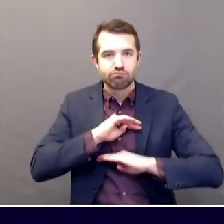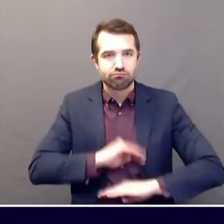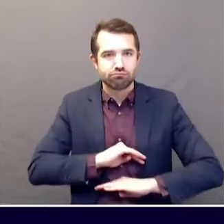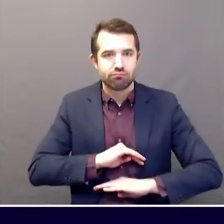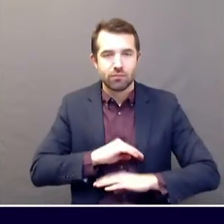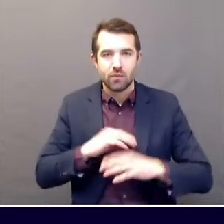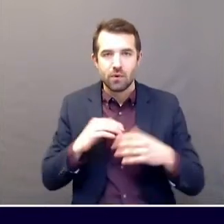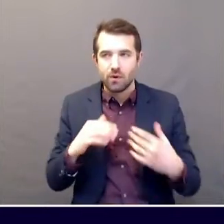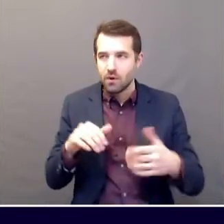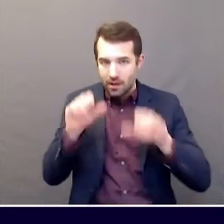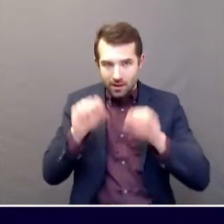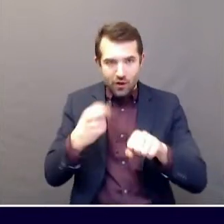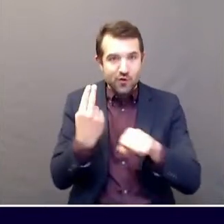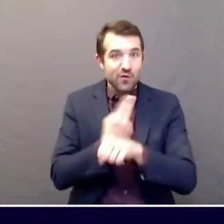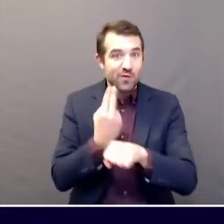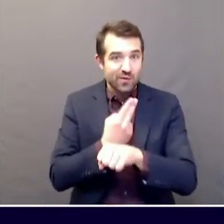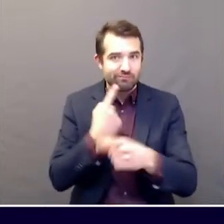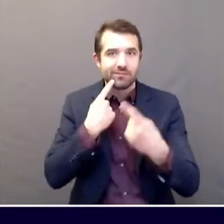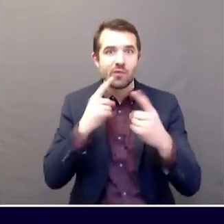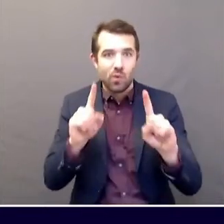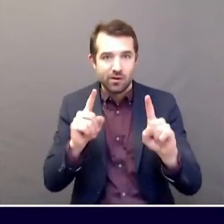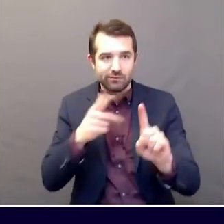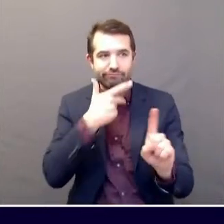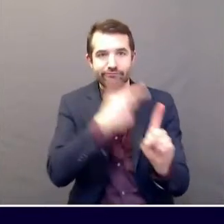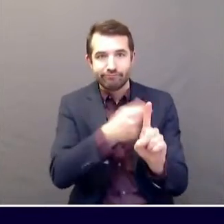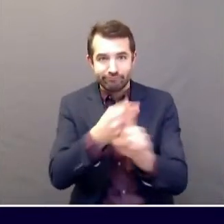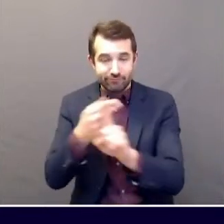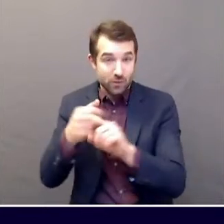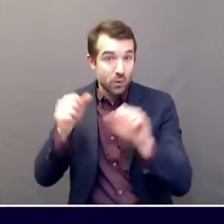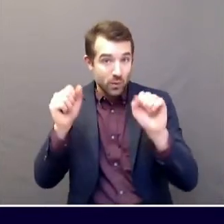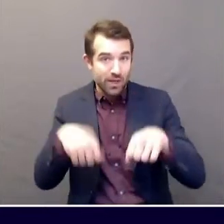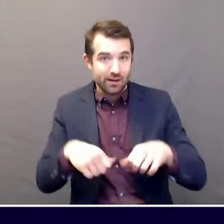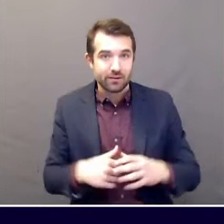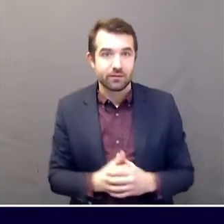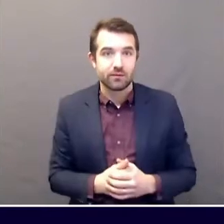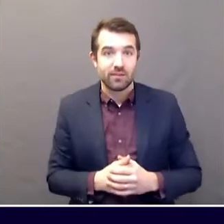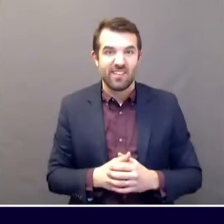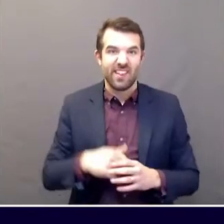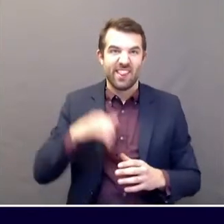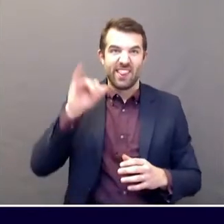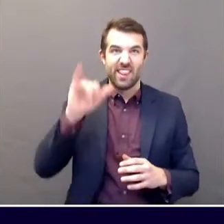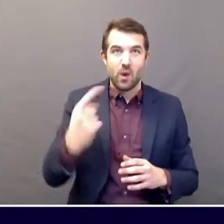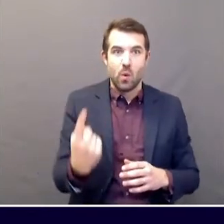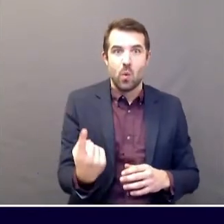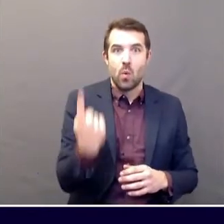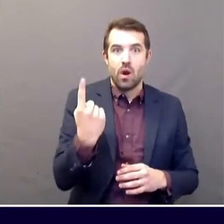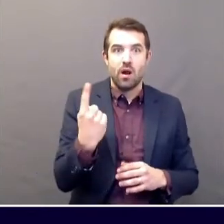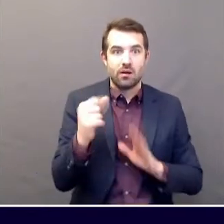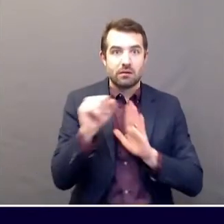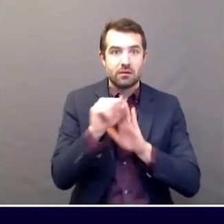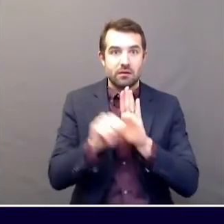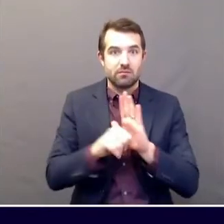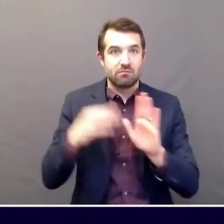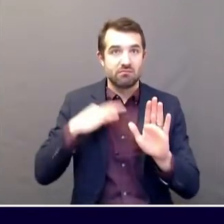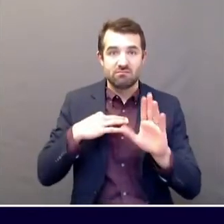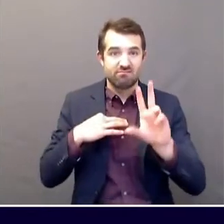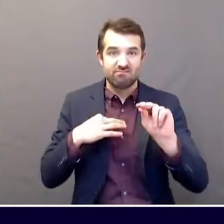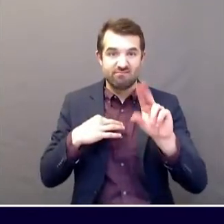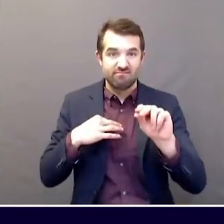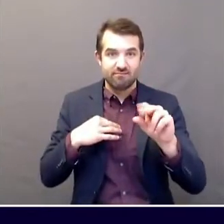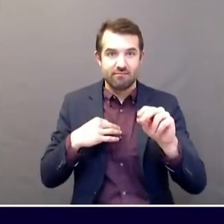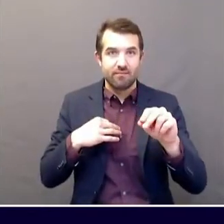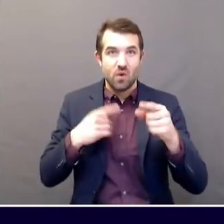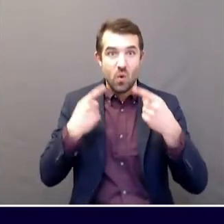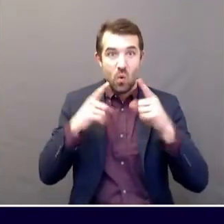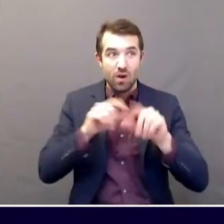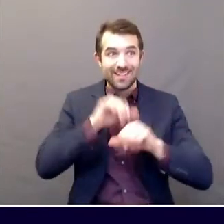and efficacy, but that had nothing to do with the state of Maine. That was something that occurred during transit. And our position is thus that